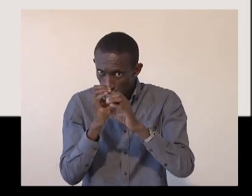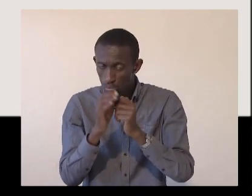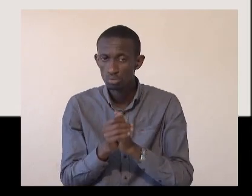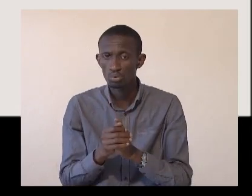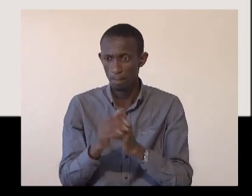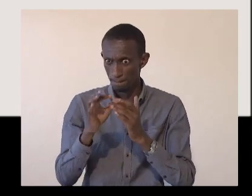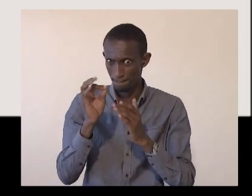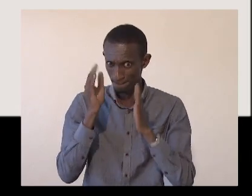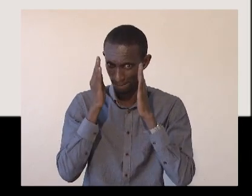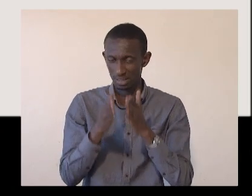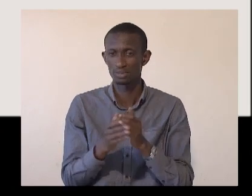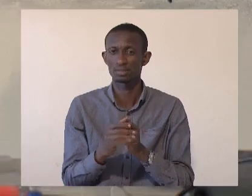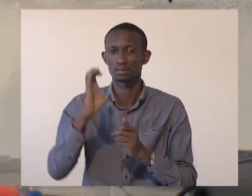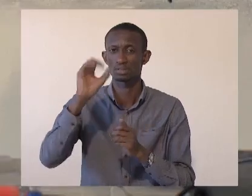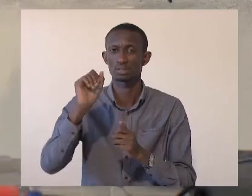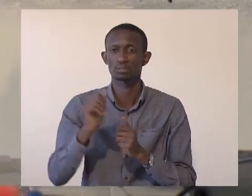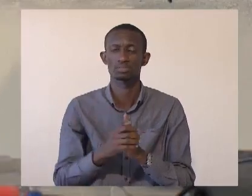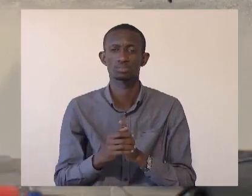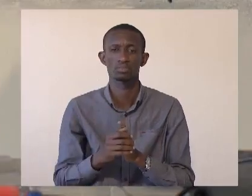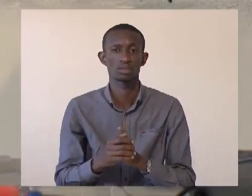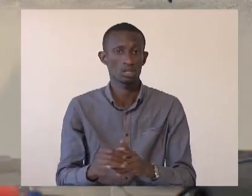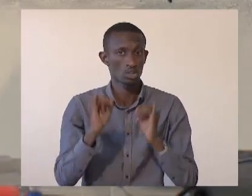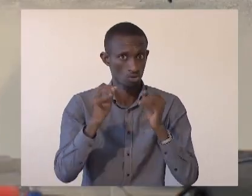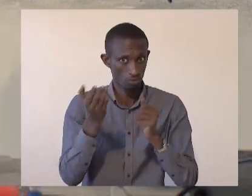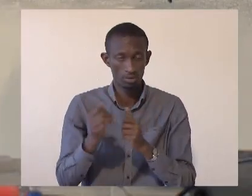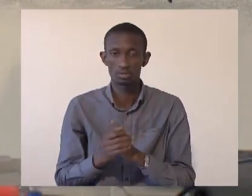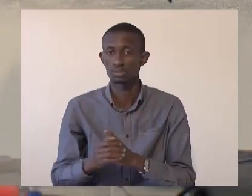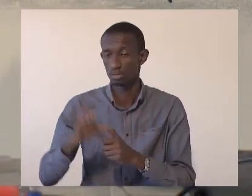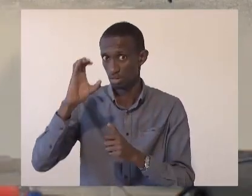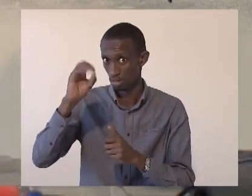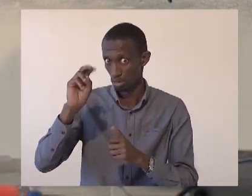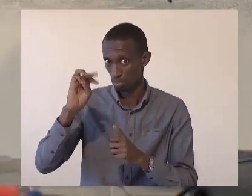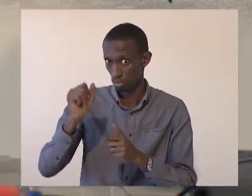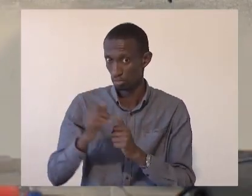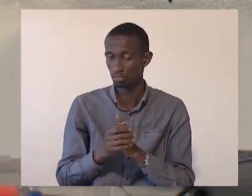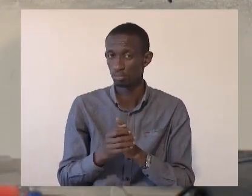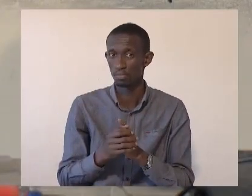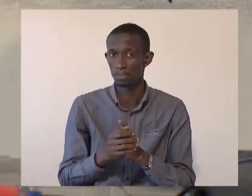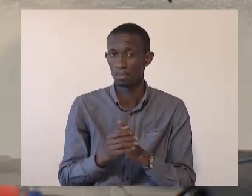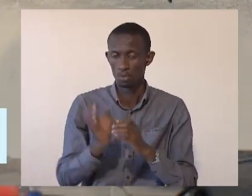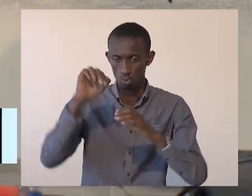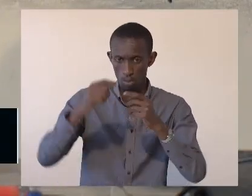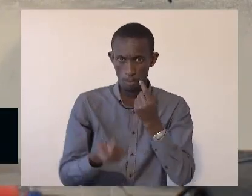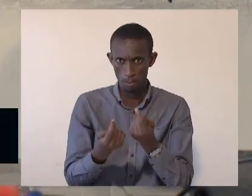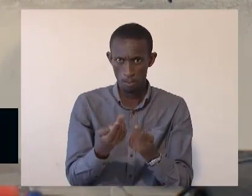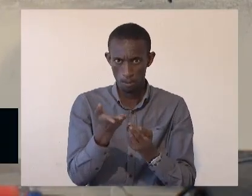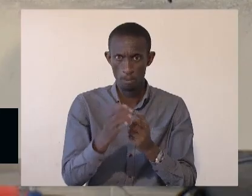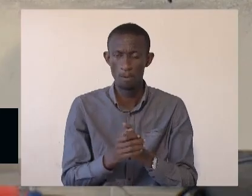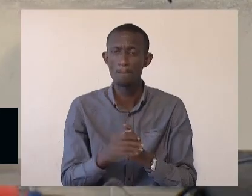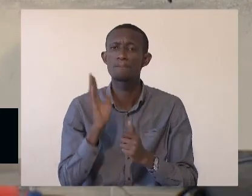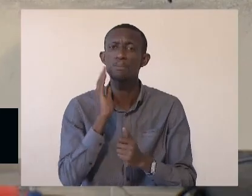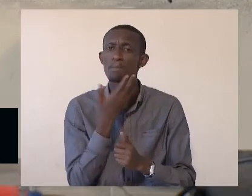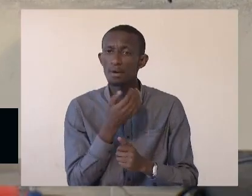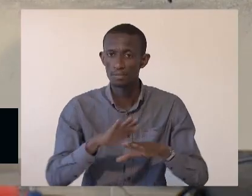dioxide. What happens when you take carbon dioxide and bubble it in a solution of lime